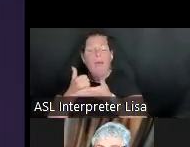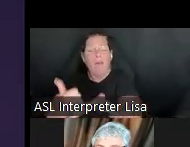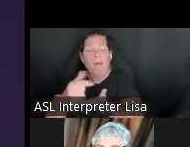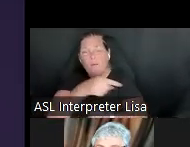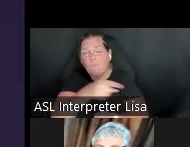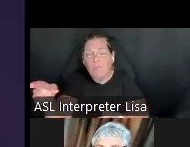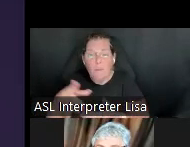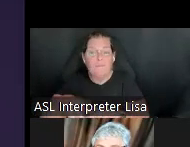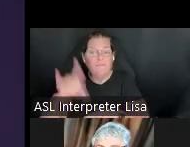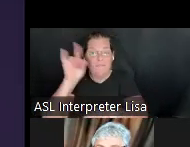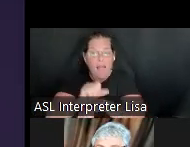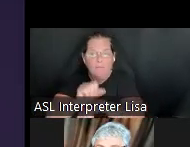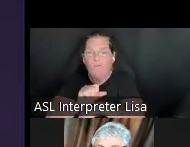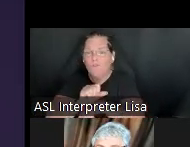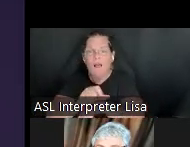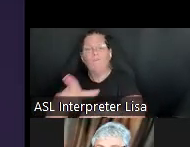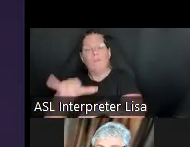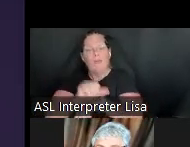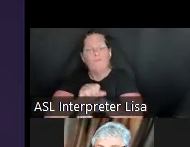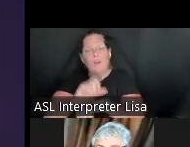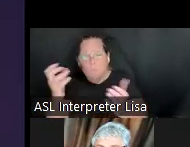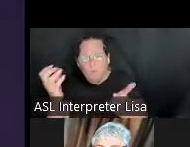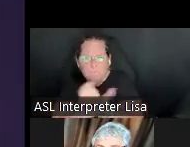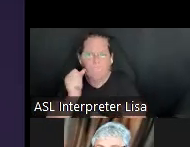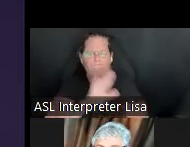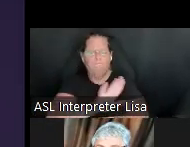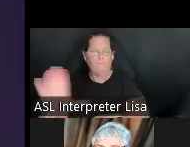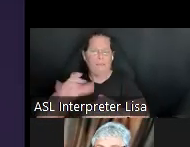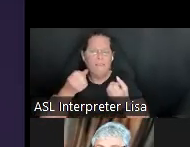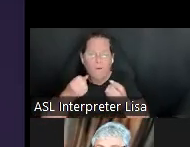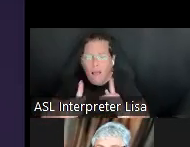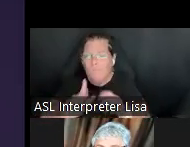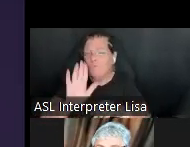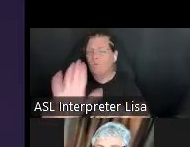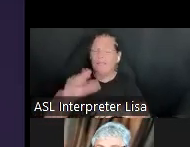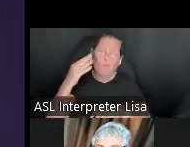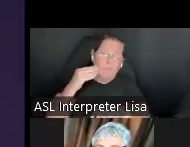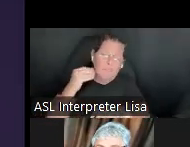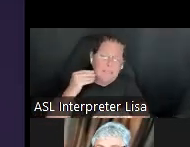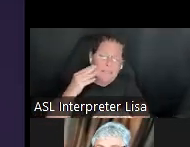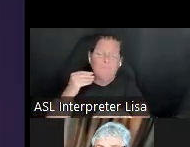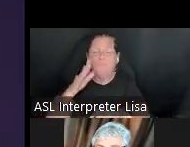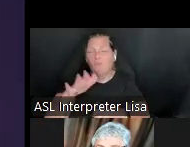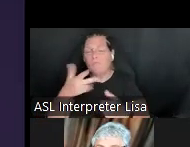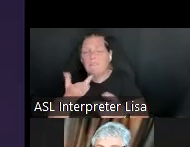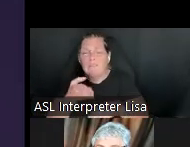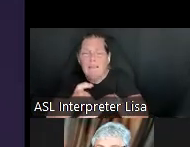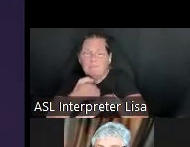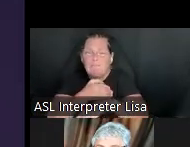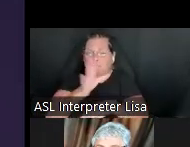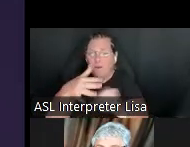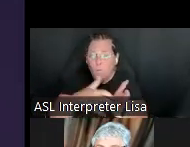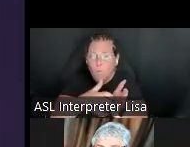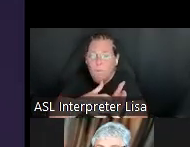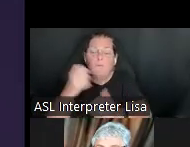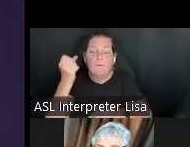that maximizes their capabilities and provide strategies to minimize areas of weakness. Clients